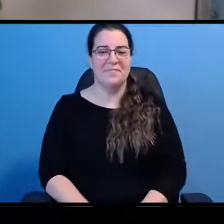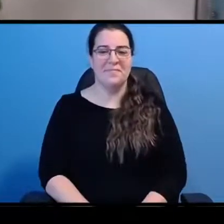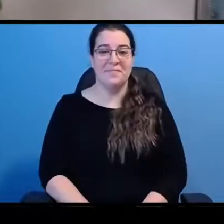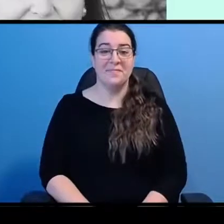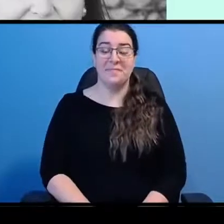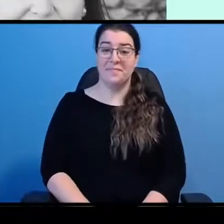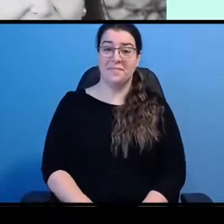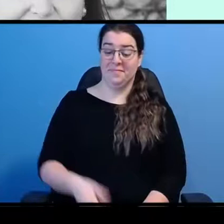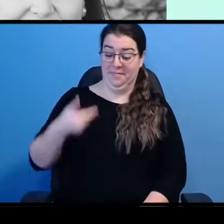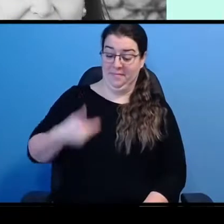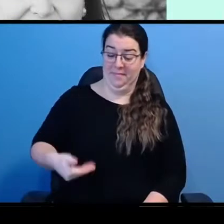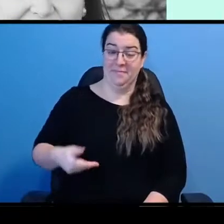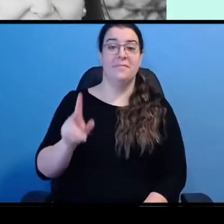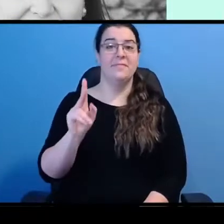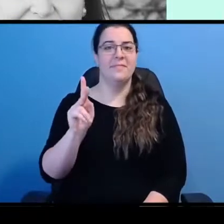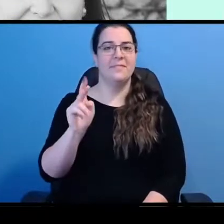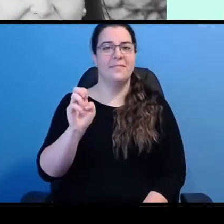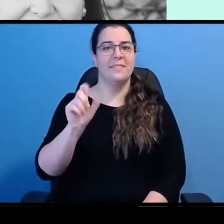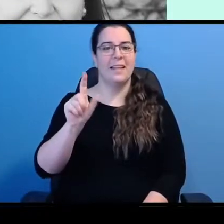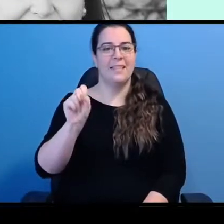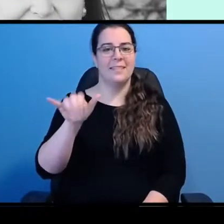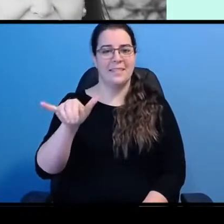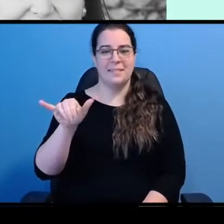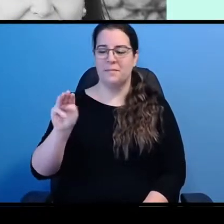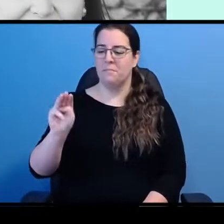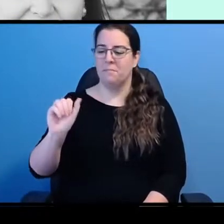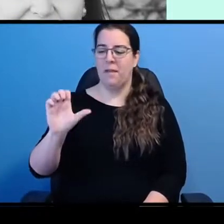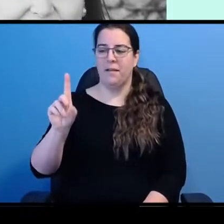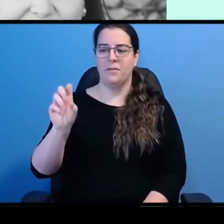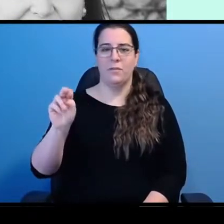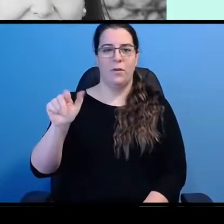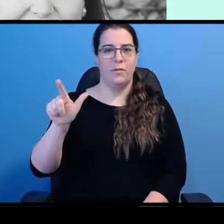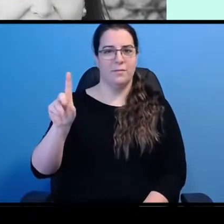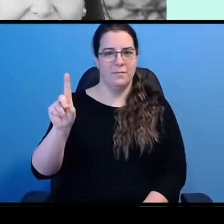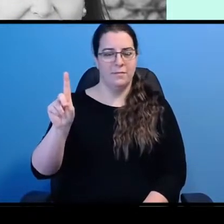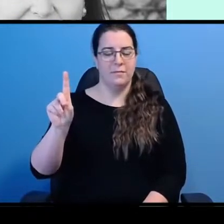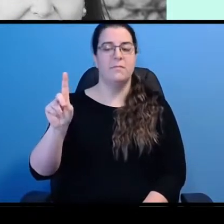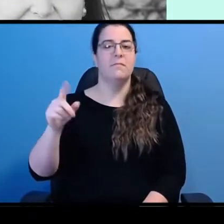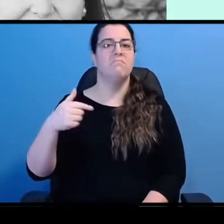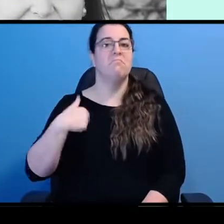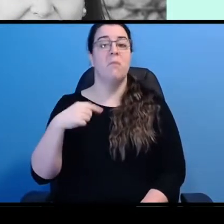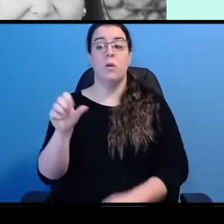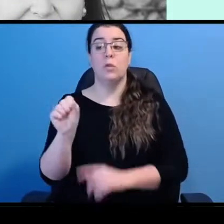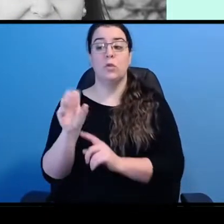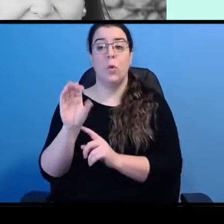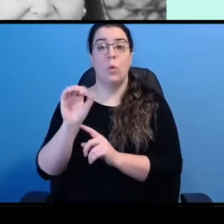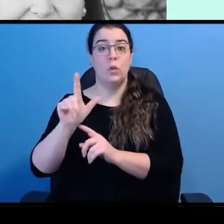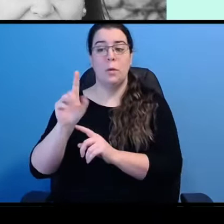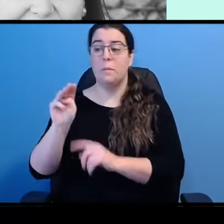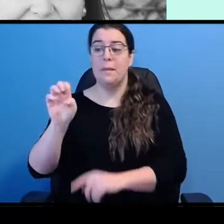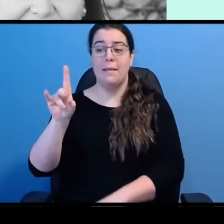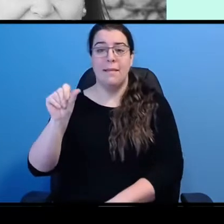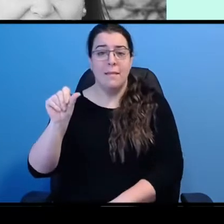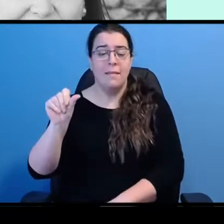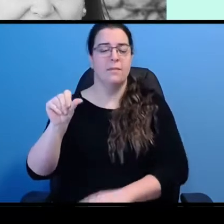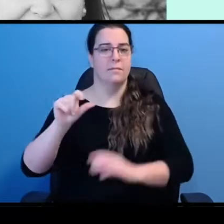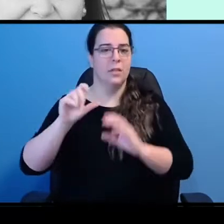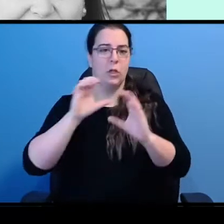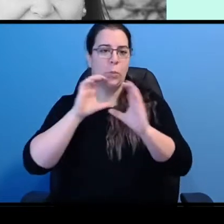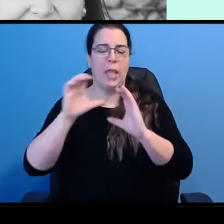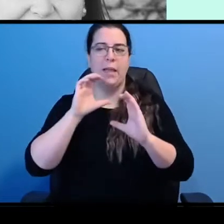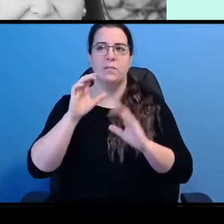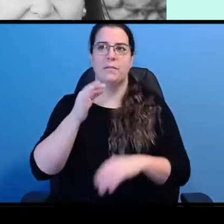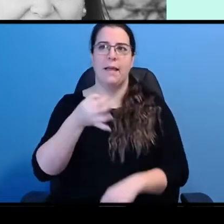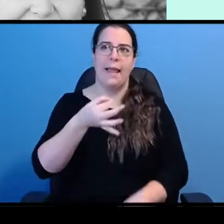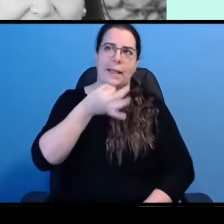name is Kelsey MacDonald. I'm a social media and communications, I don't want to say expert because I'm